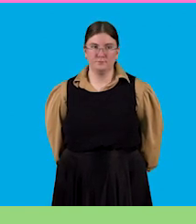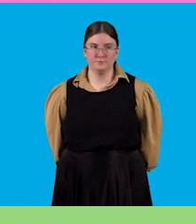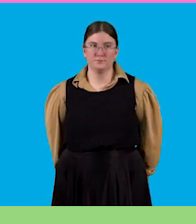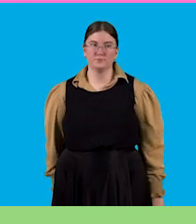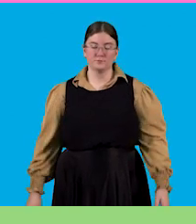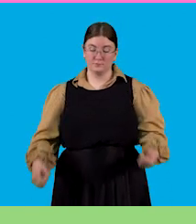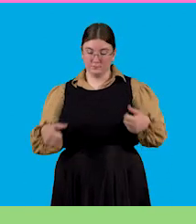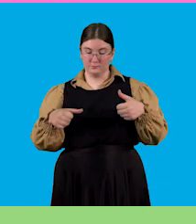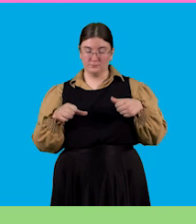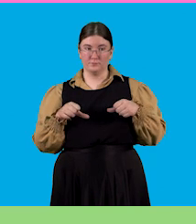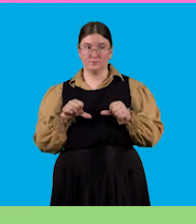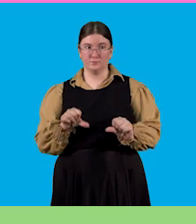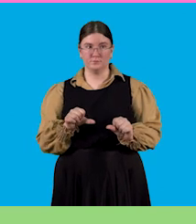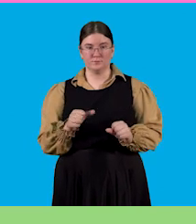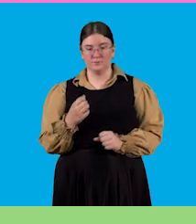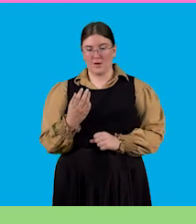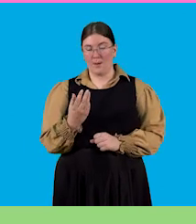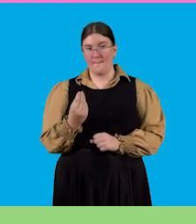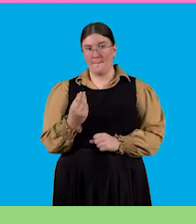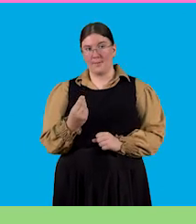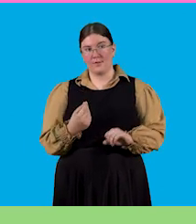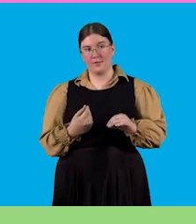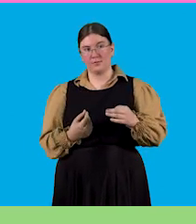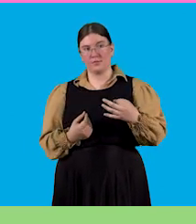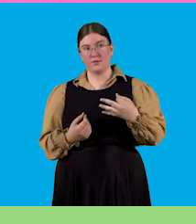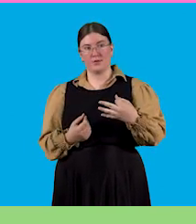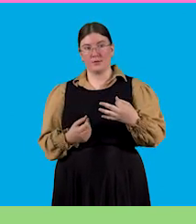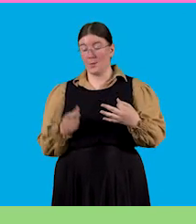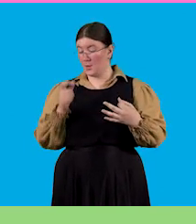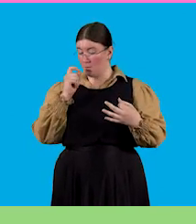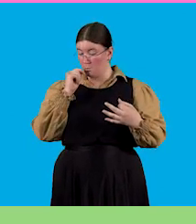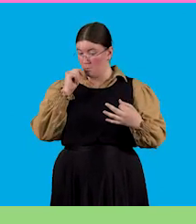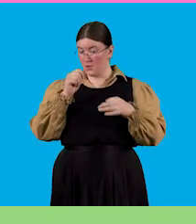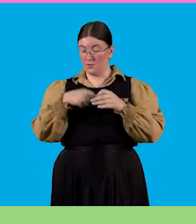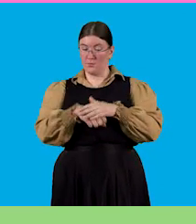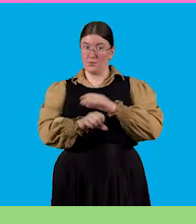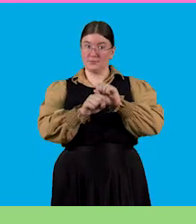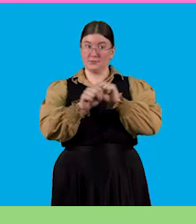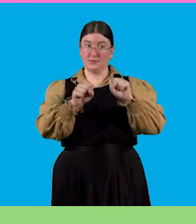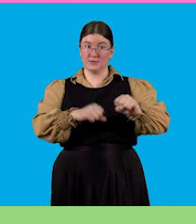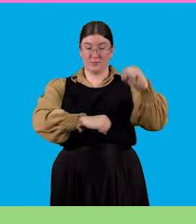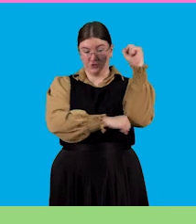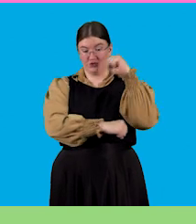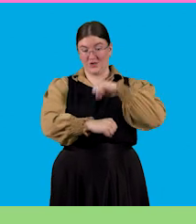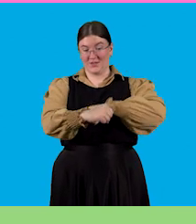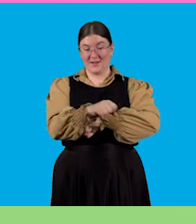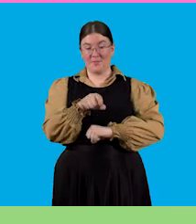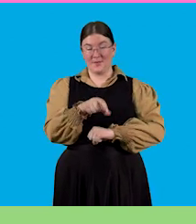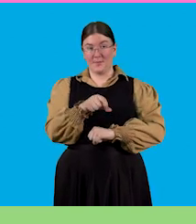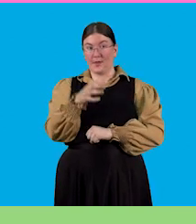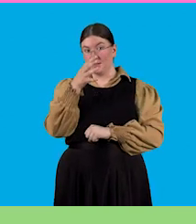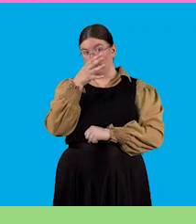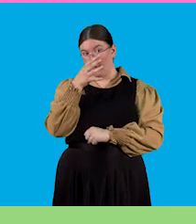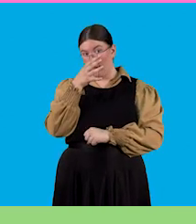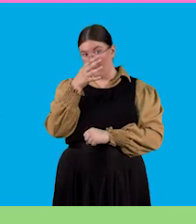And then the next part, number 3, the structure of the male reproductive system that produces